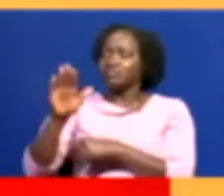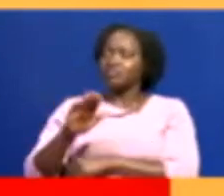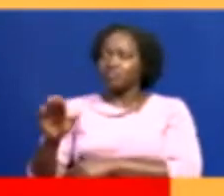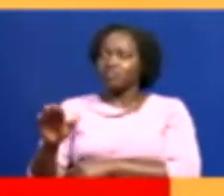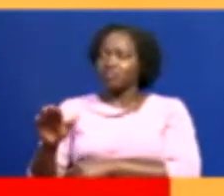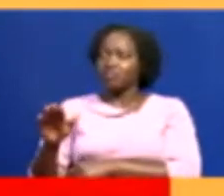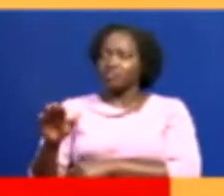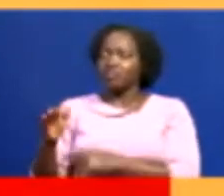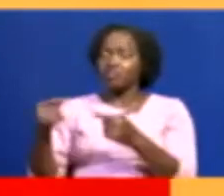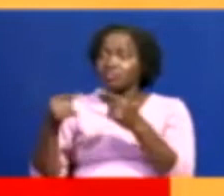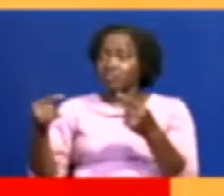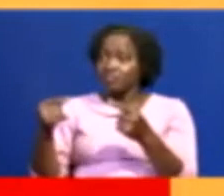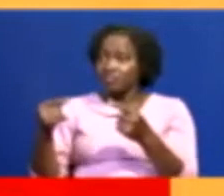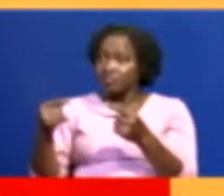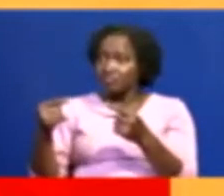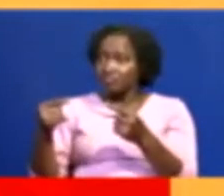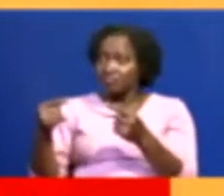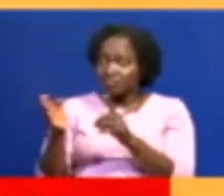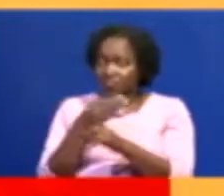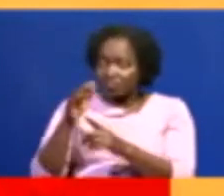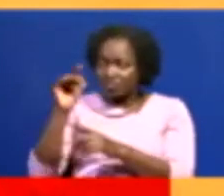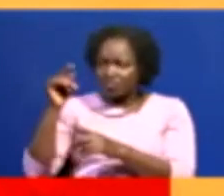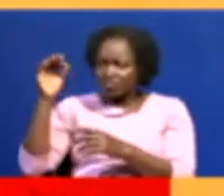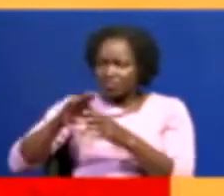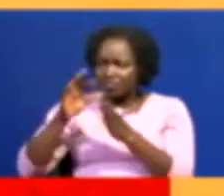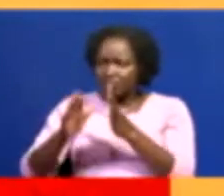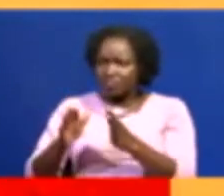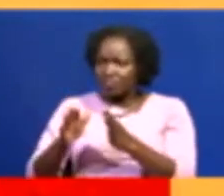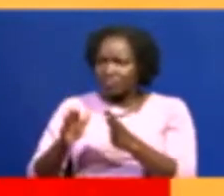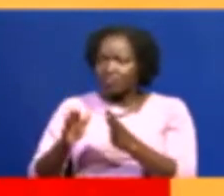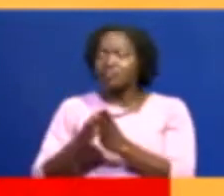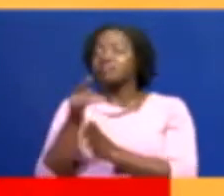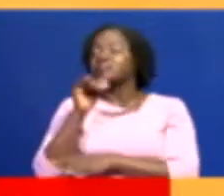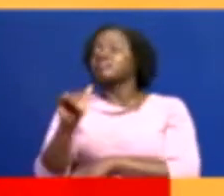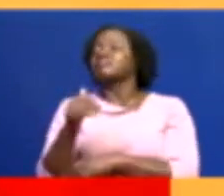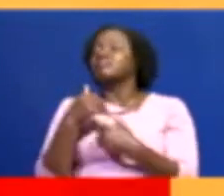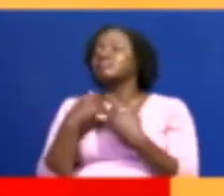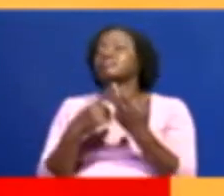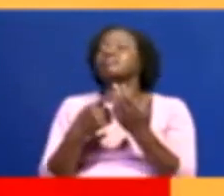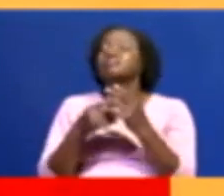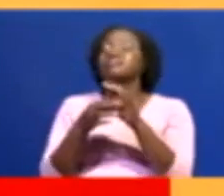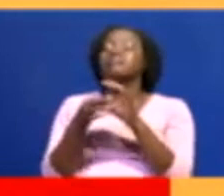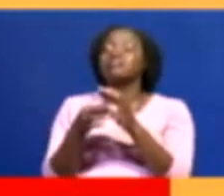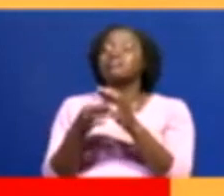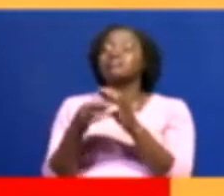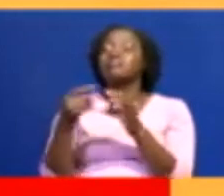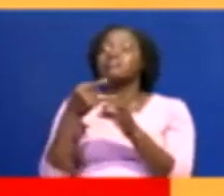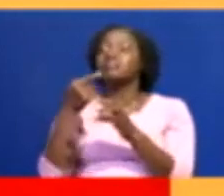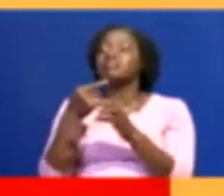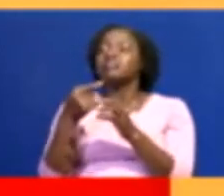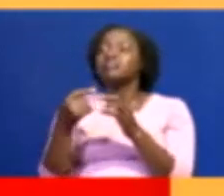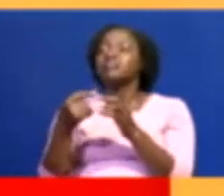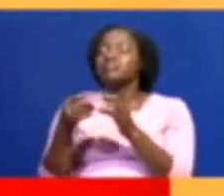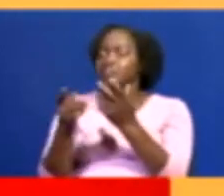Okay. Did the opposition whip parliamentarians mm-hmm. to vote? Because they say that we have the numbers in Azimio. We have always said we have the numbers